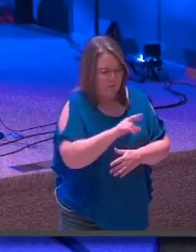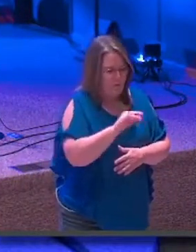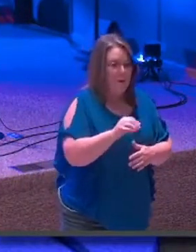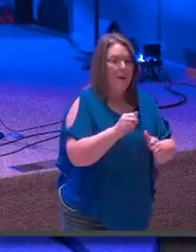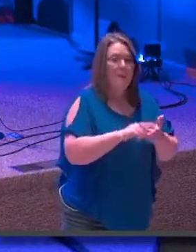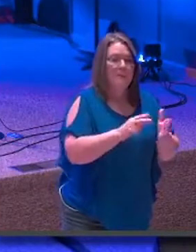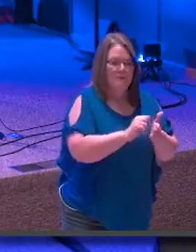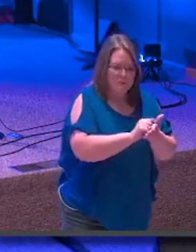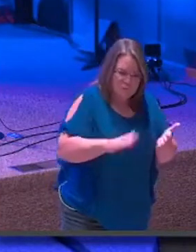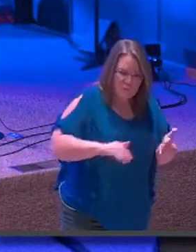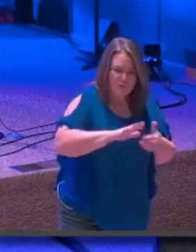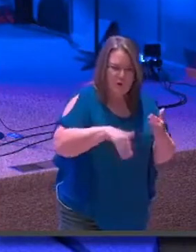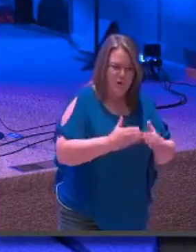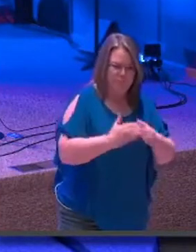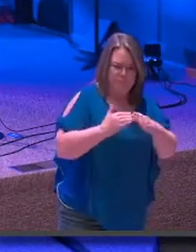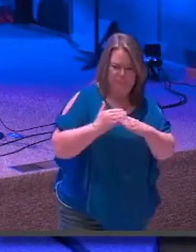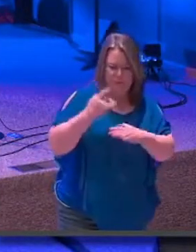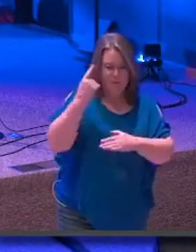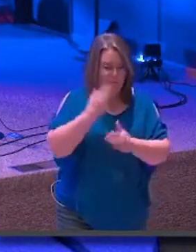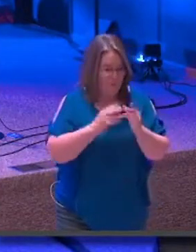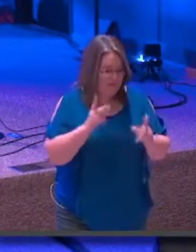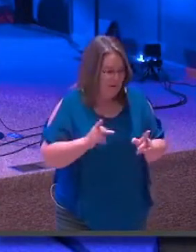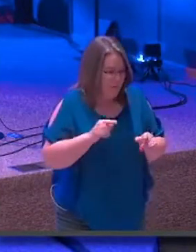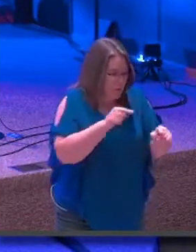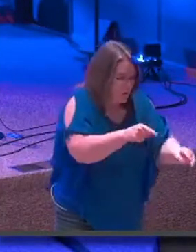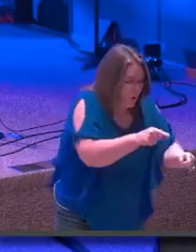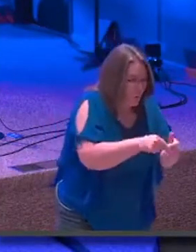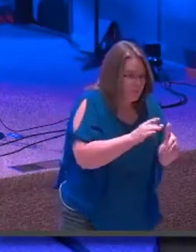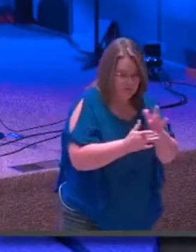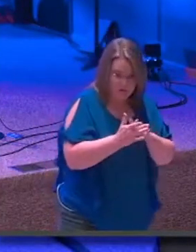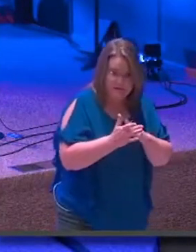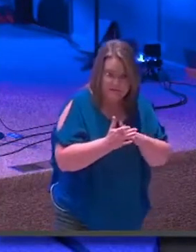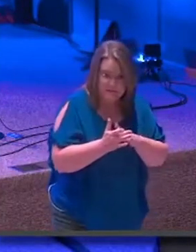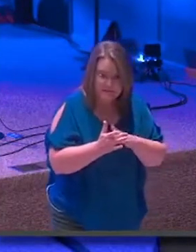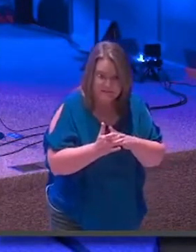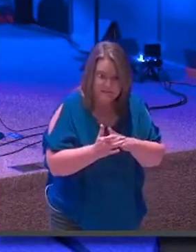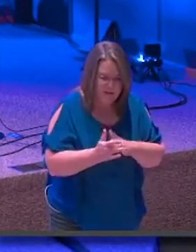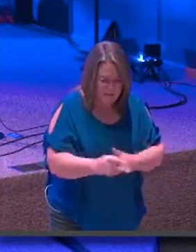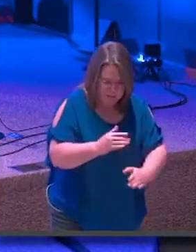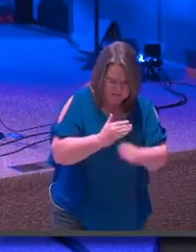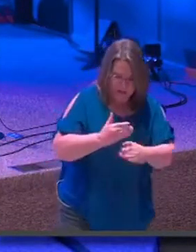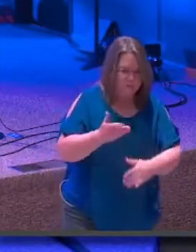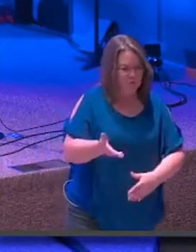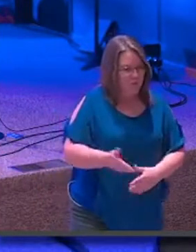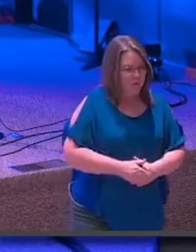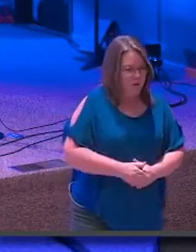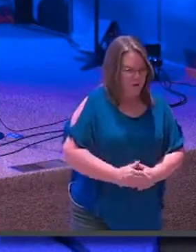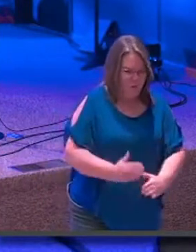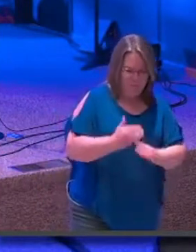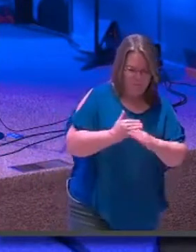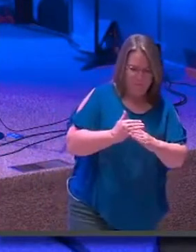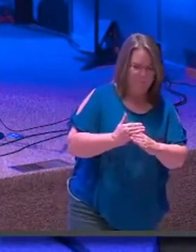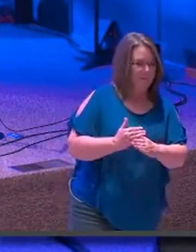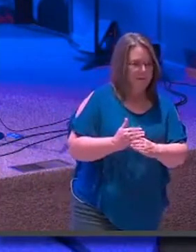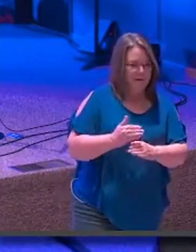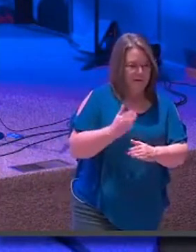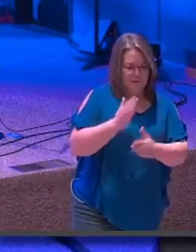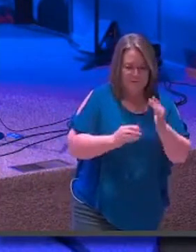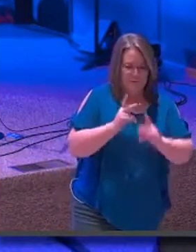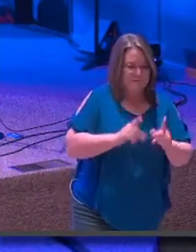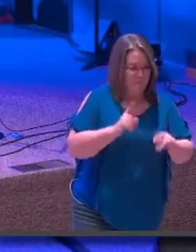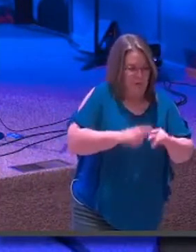all obstacles for somebody to get to Jesus. There was an obstacle preventing somebody from their